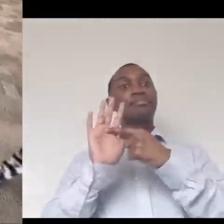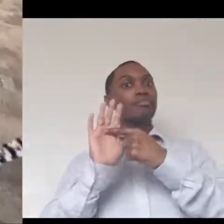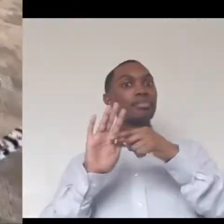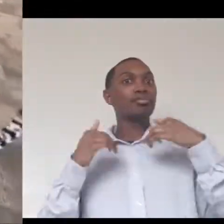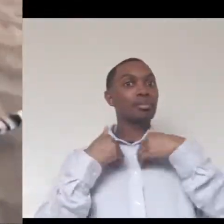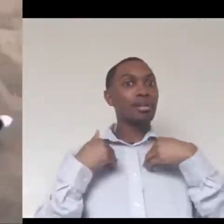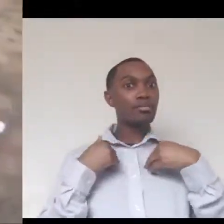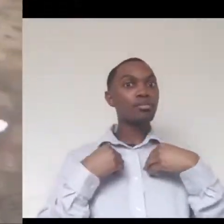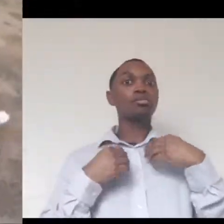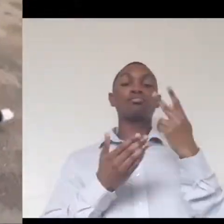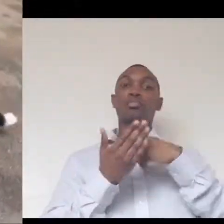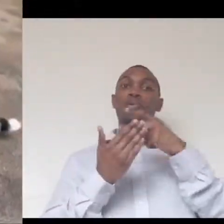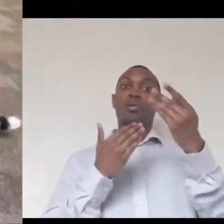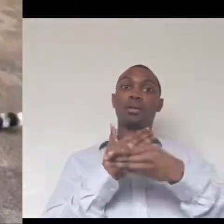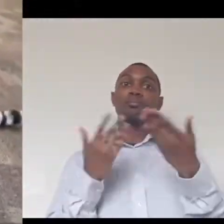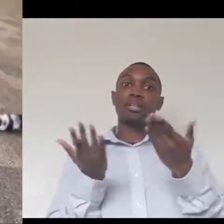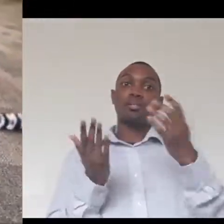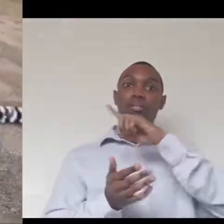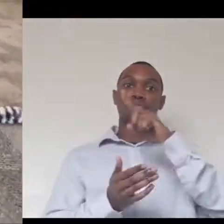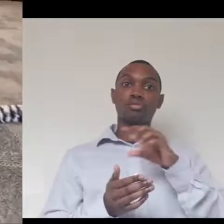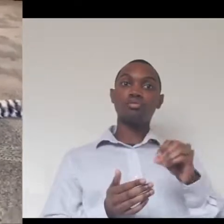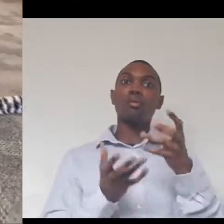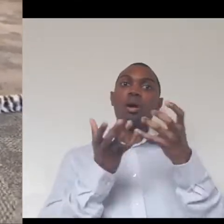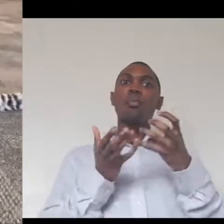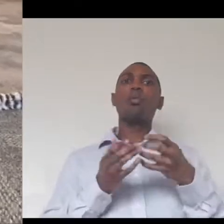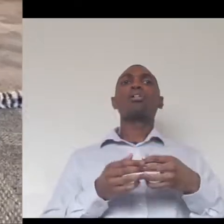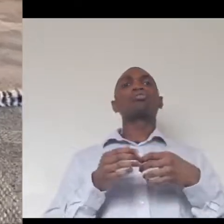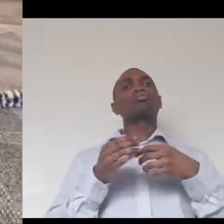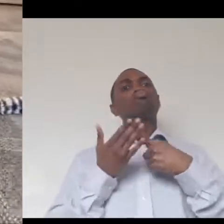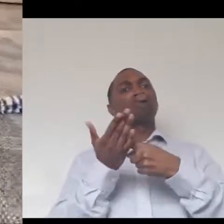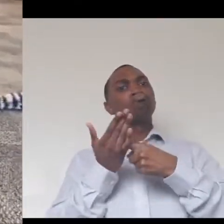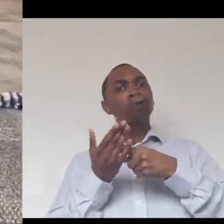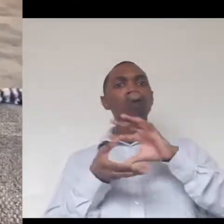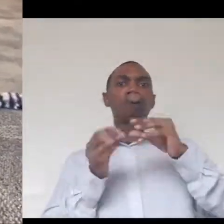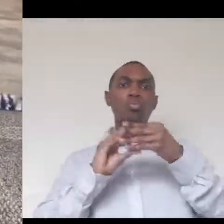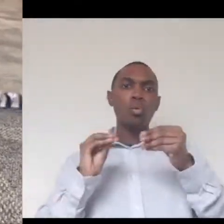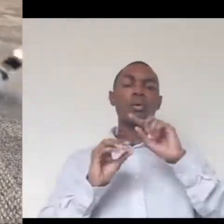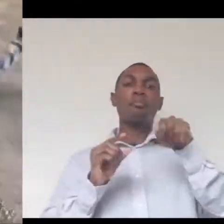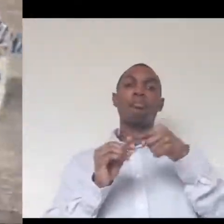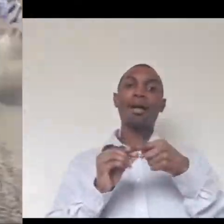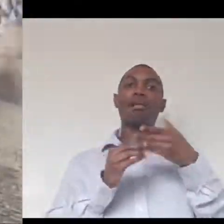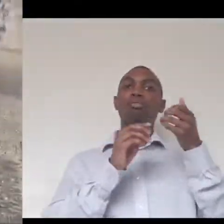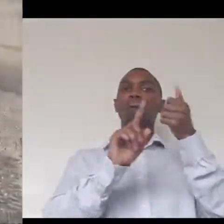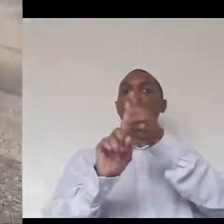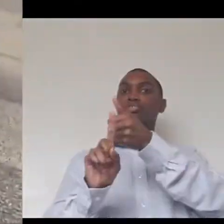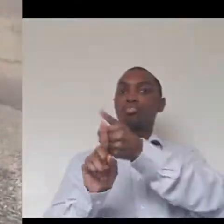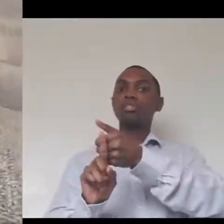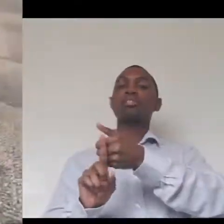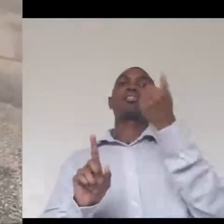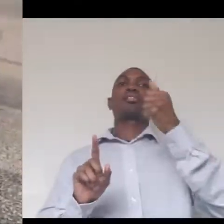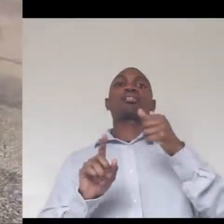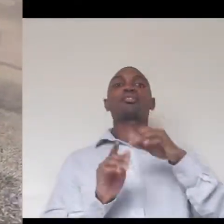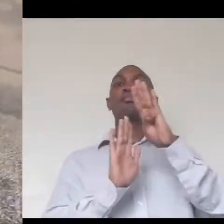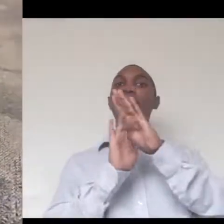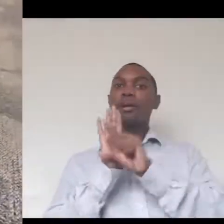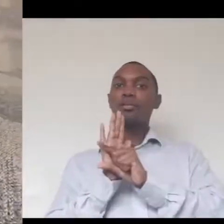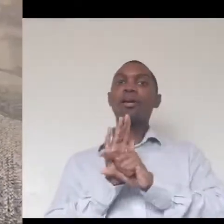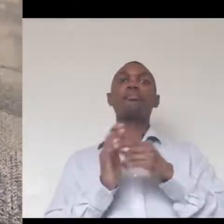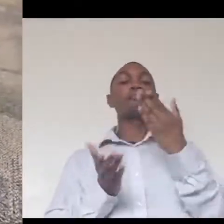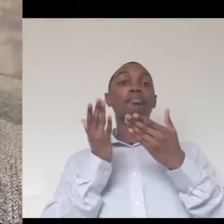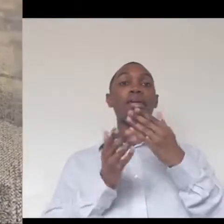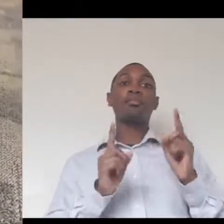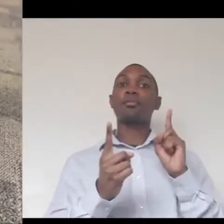her backstory, how she ended up here as an ambassador trainer. And we're gonna maybe meet some cool friends along the way as we